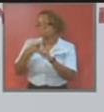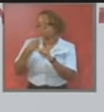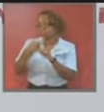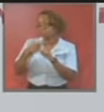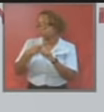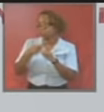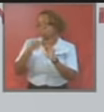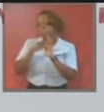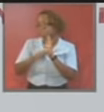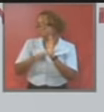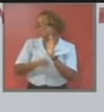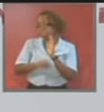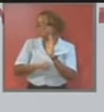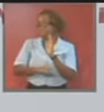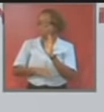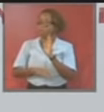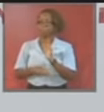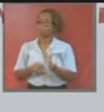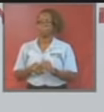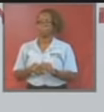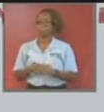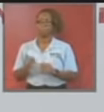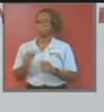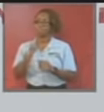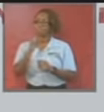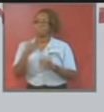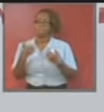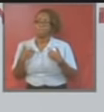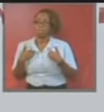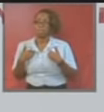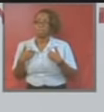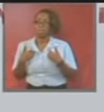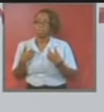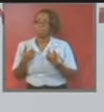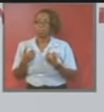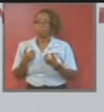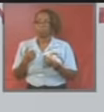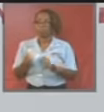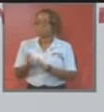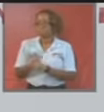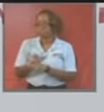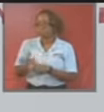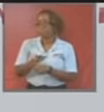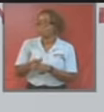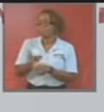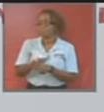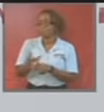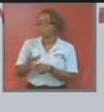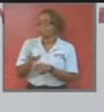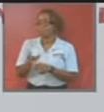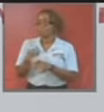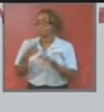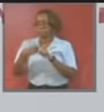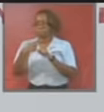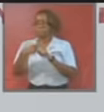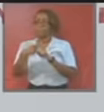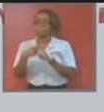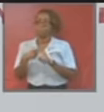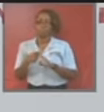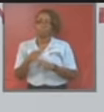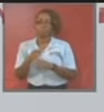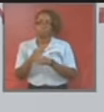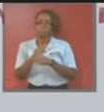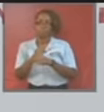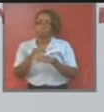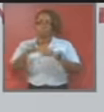November, they weren't able to get the number of tests, positive tests, that they needed to complete the validation process. We have met